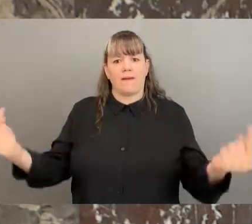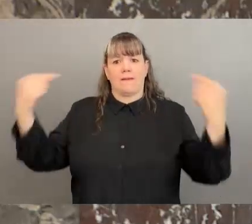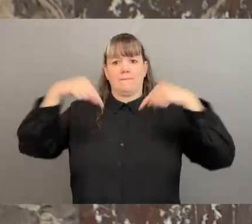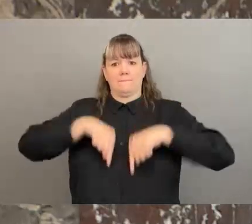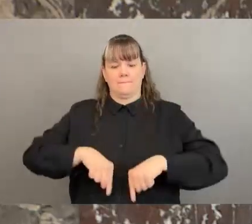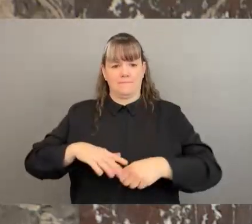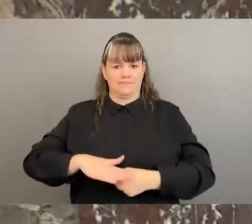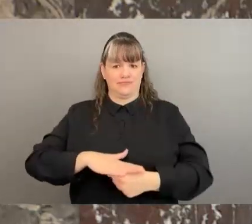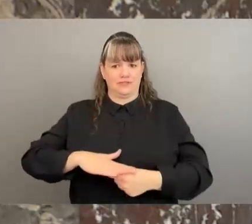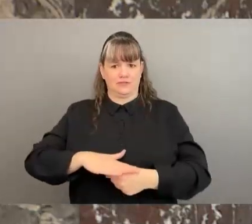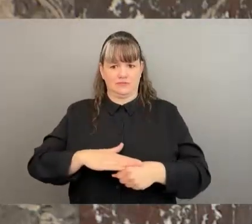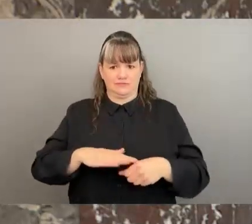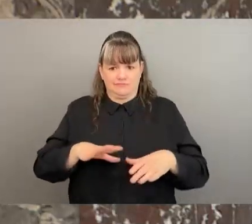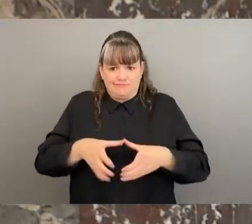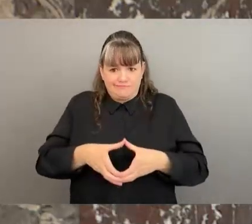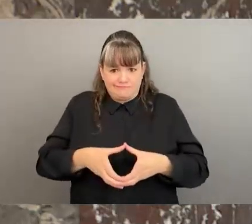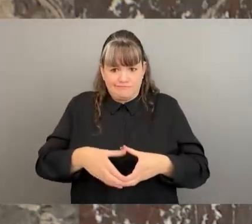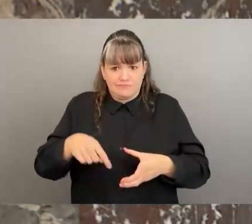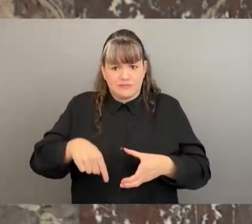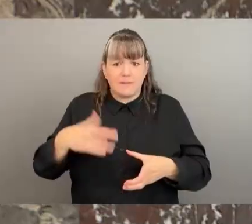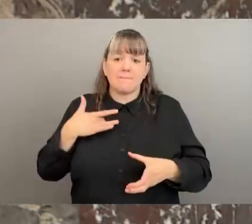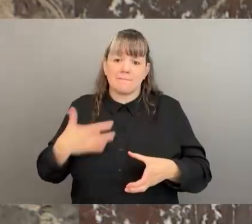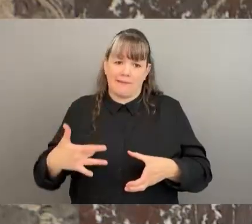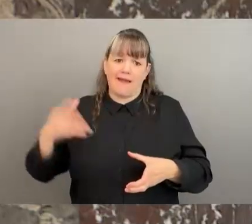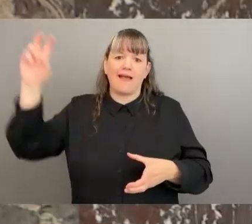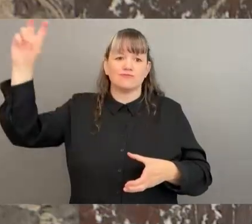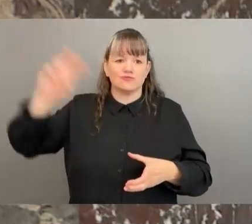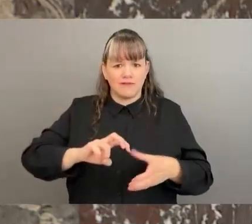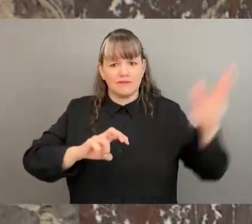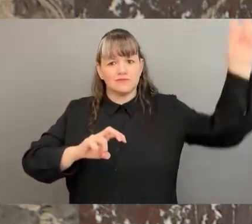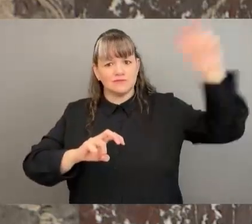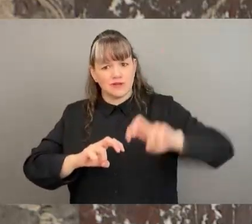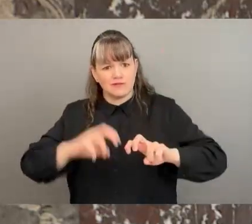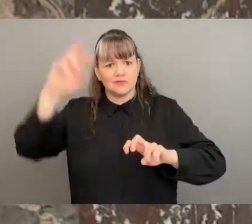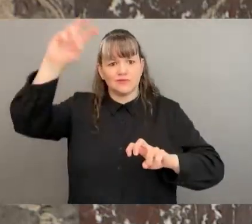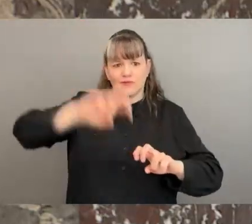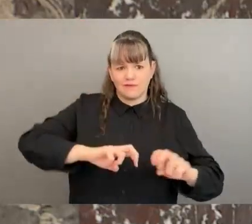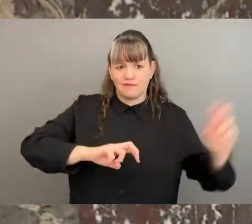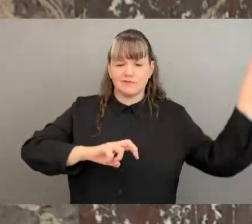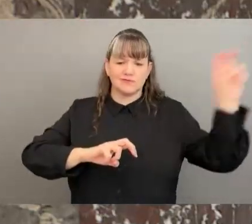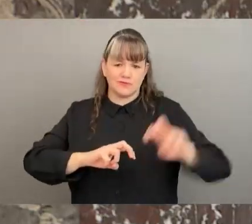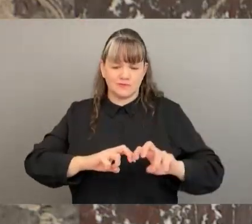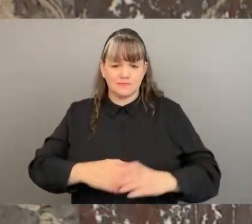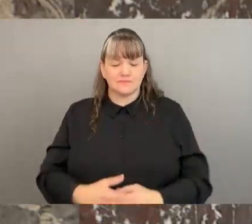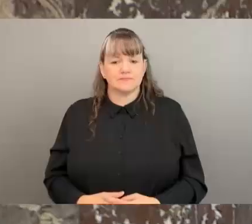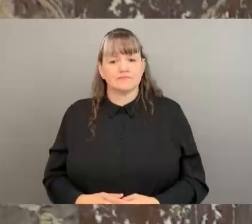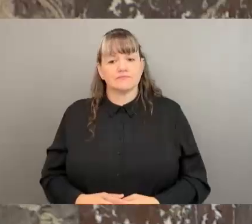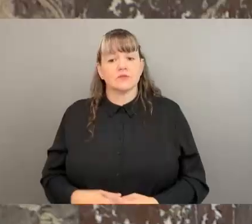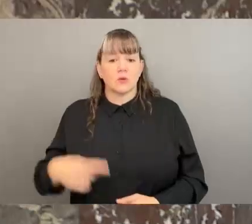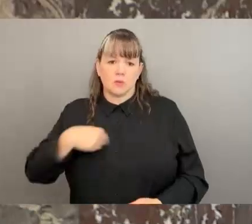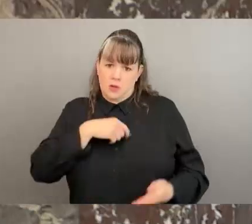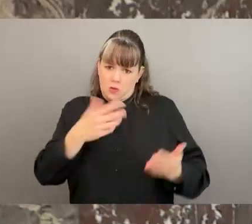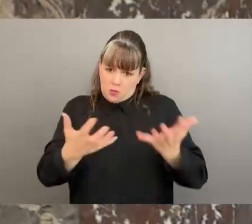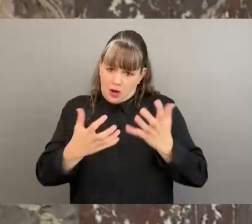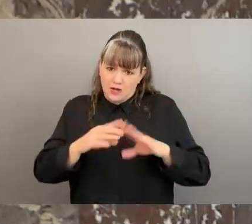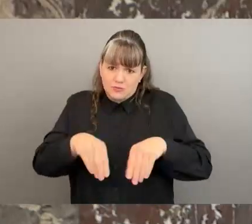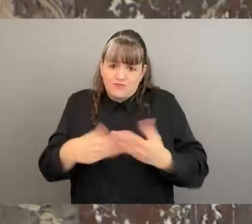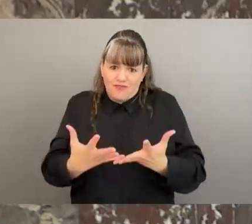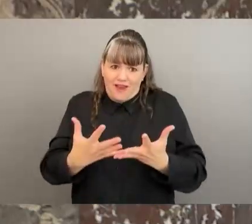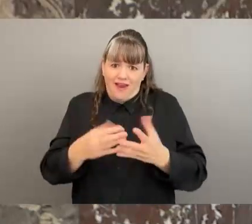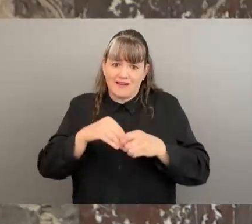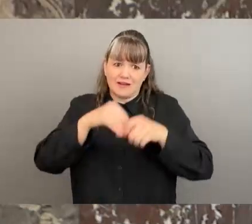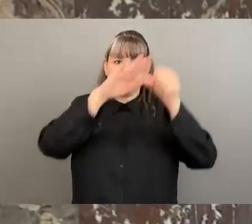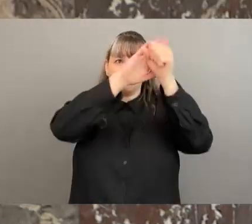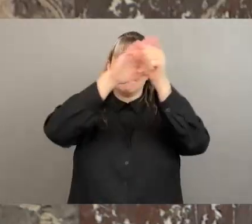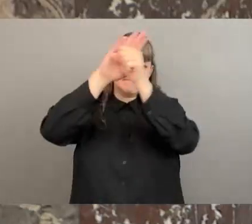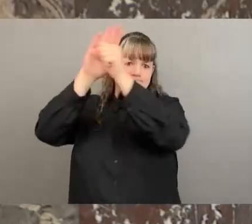province. Our goal is to bring these services to the regions in the province so that people can get care closer to home, closer to family